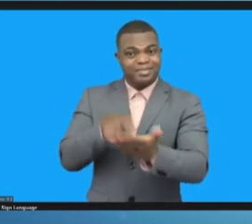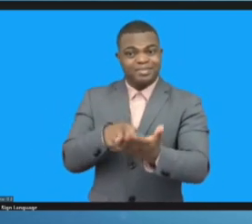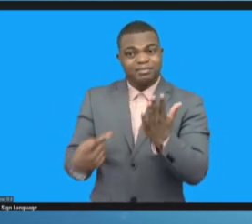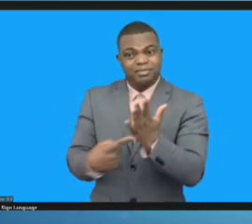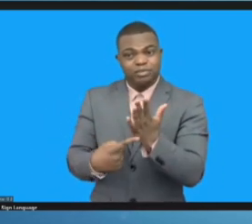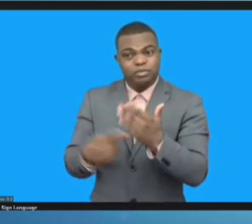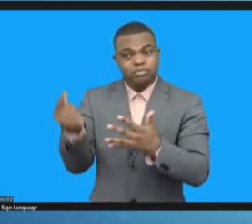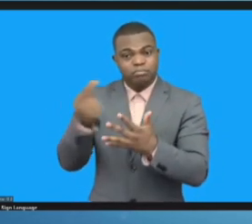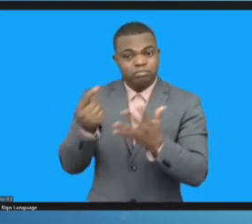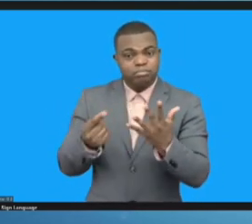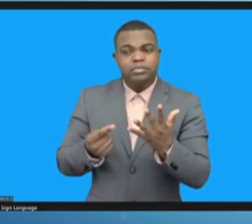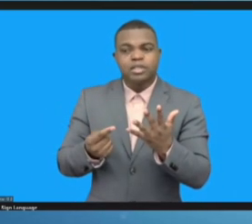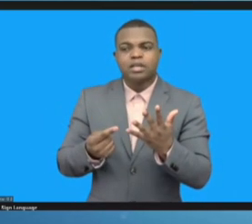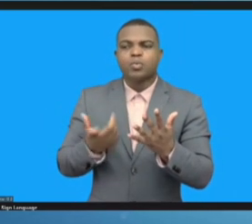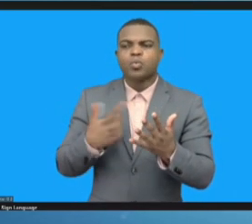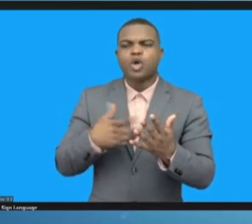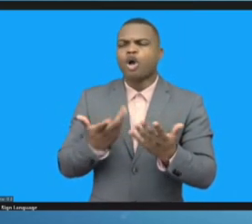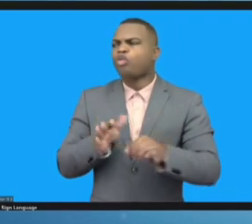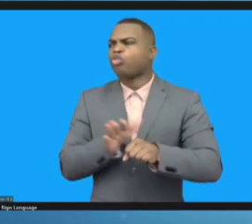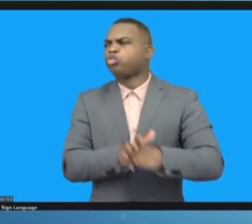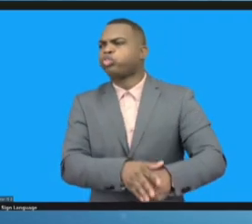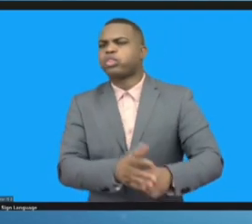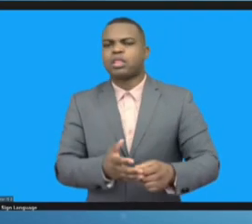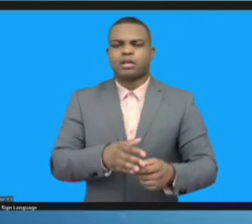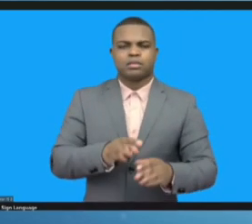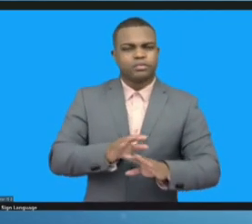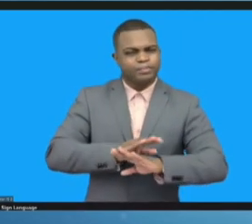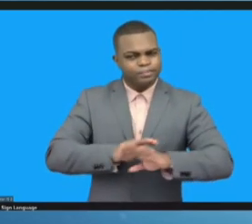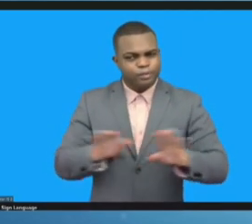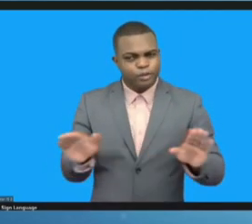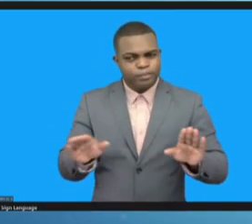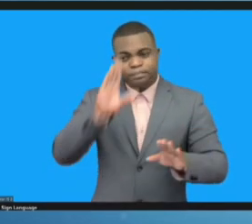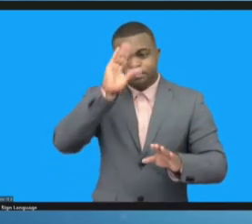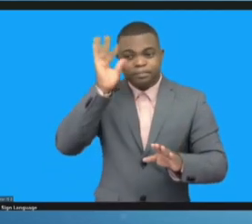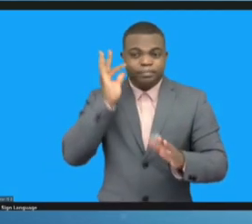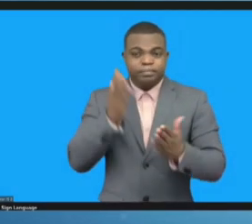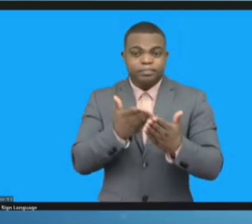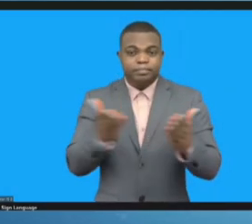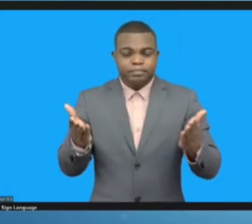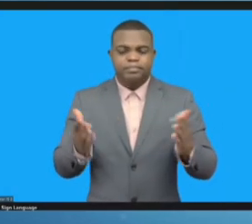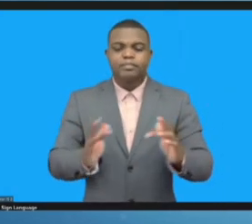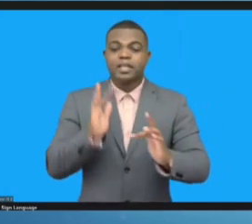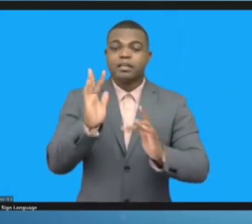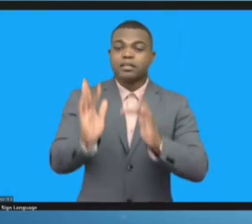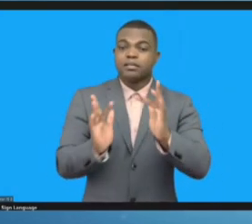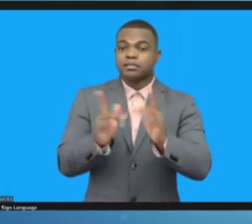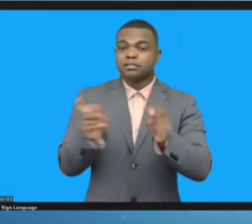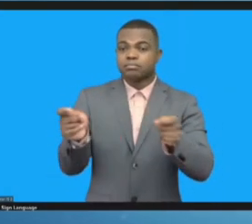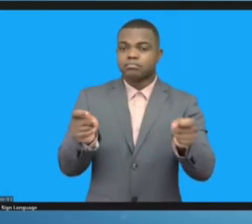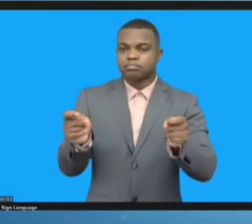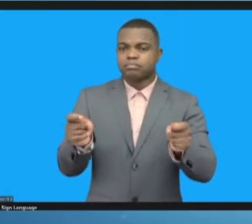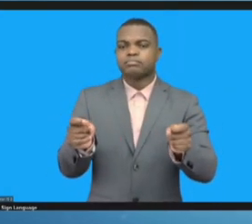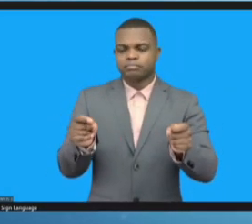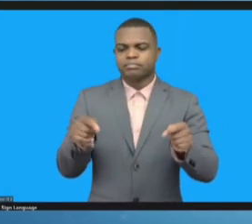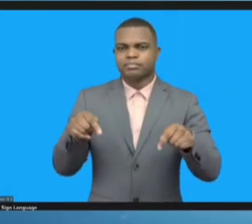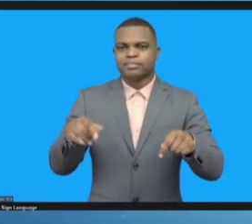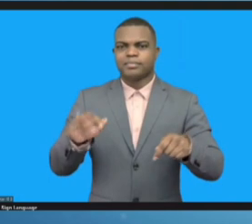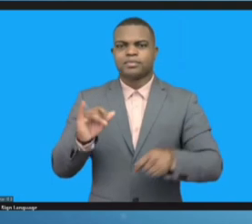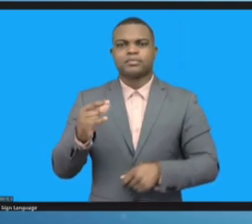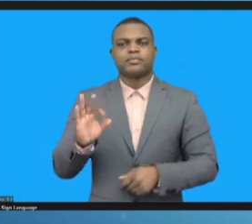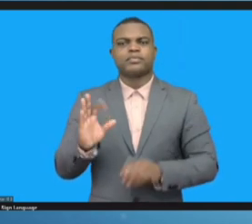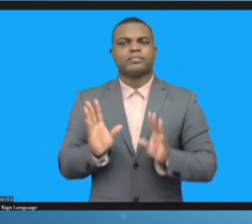convener and a connector. Global internet governance is complex, No single person